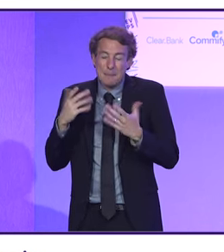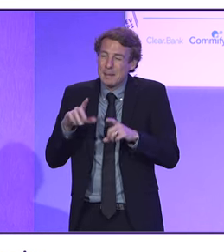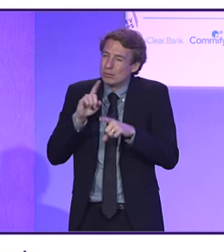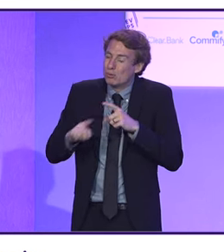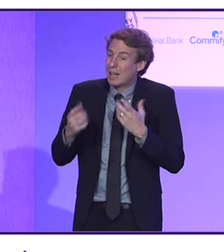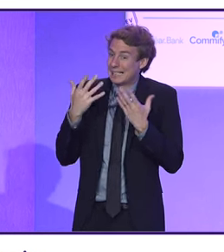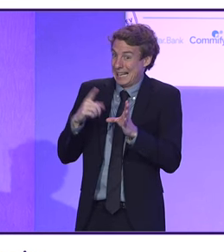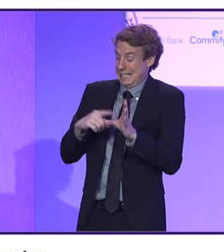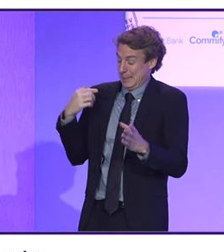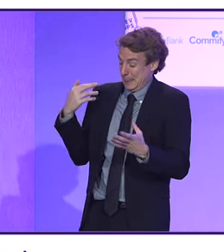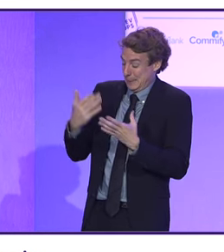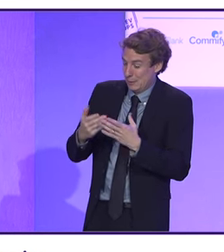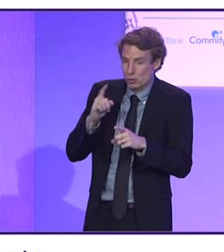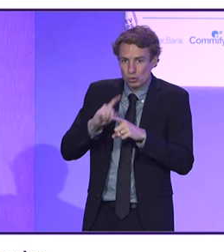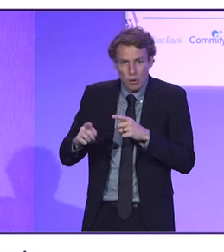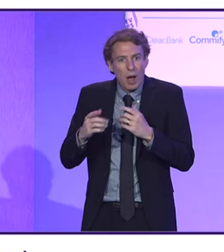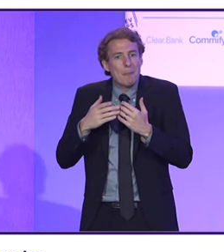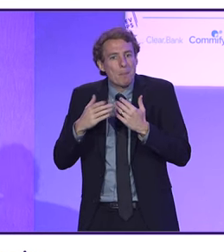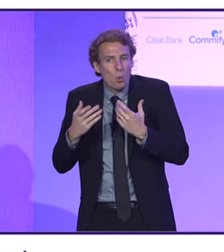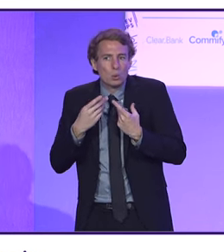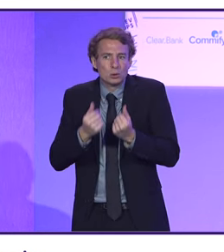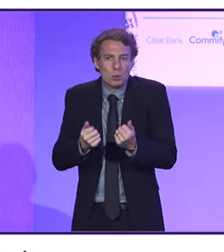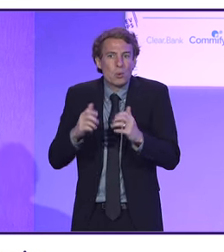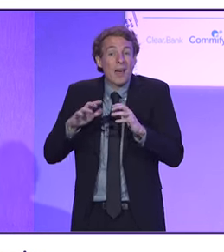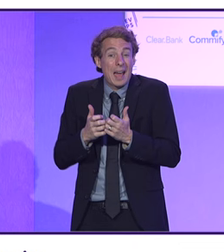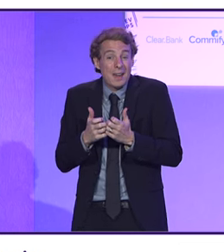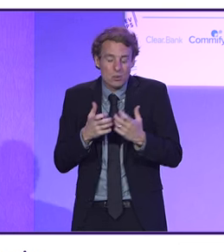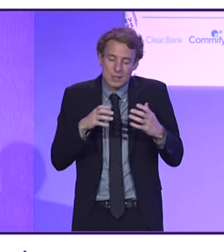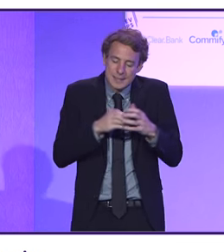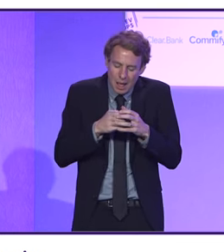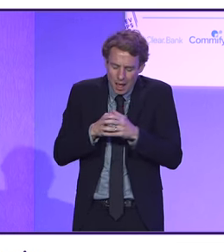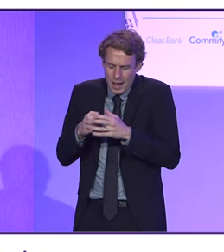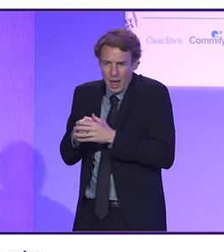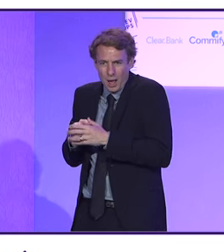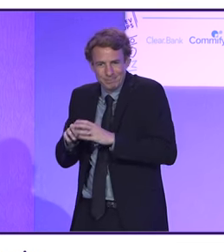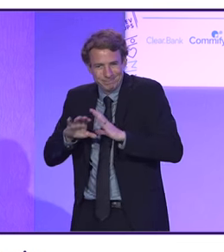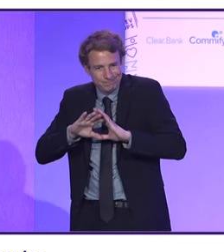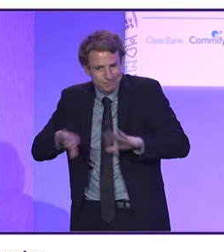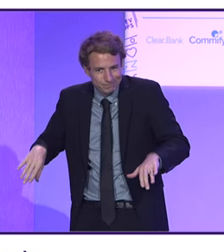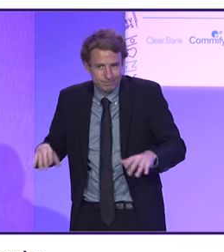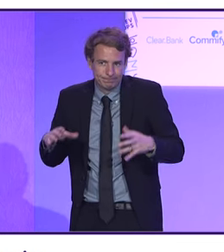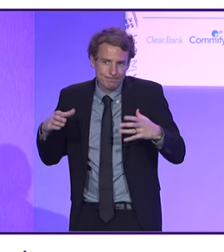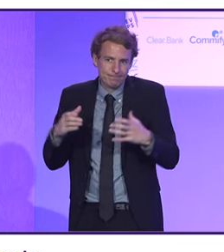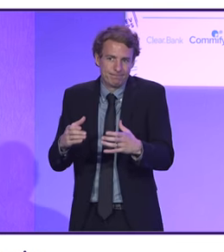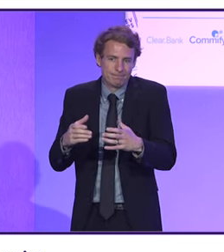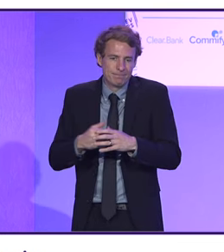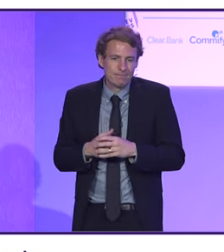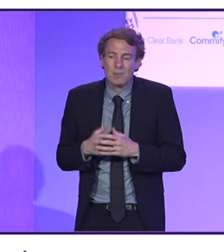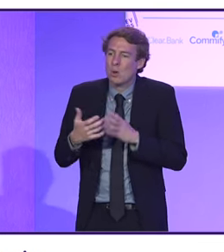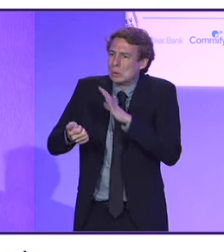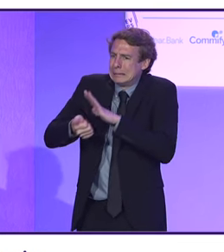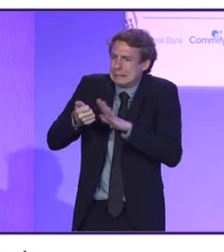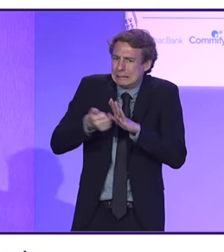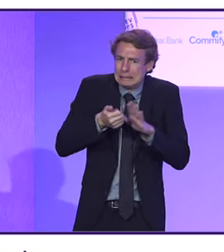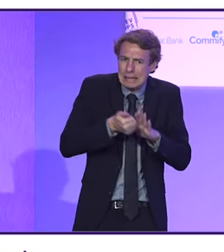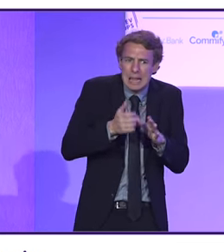removing the silos. By taking the people who build software, the skill set associated with building software, and pairing it up